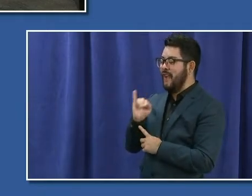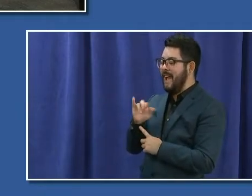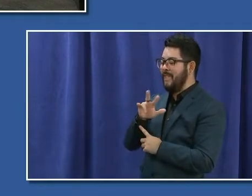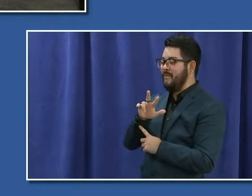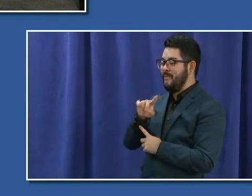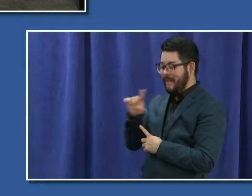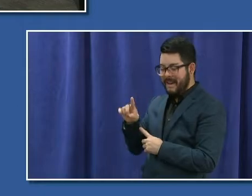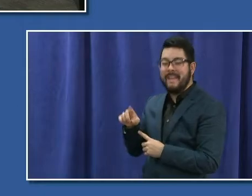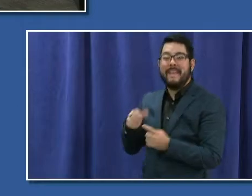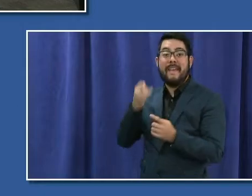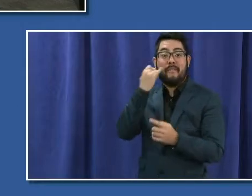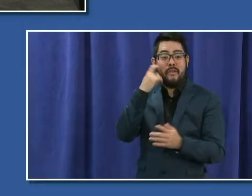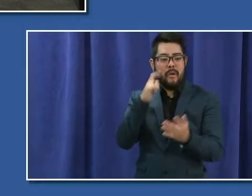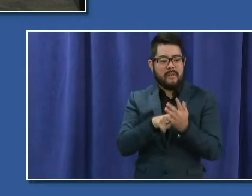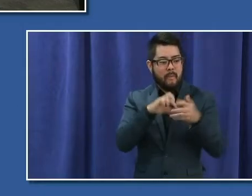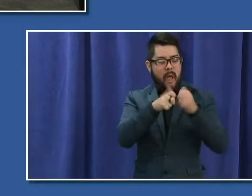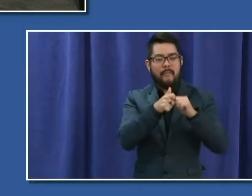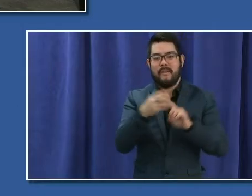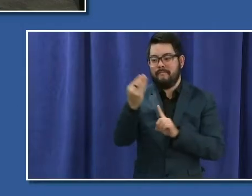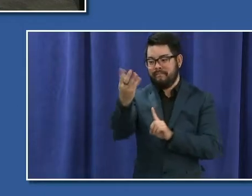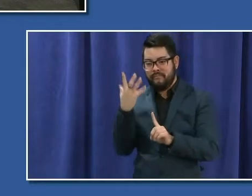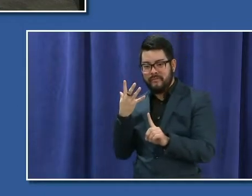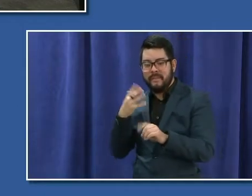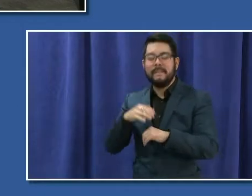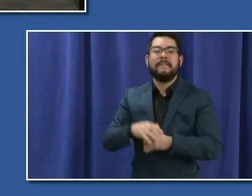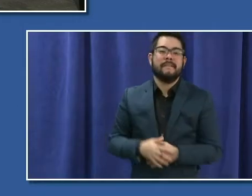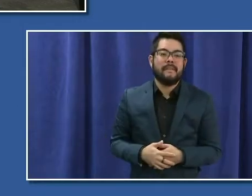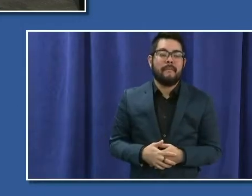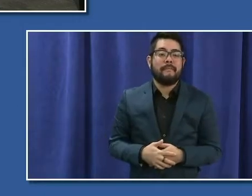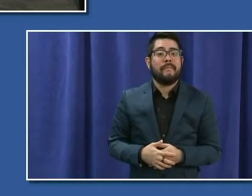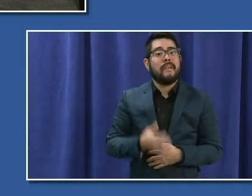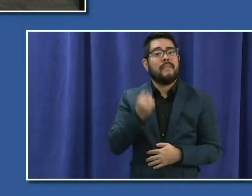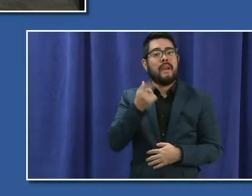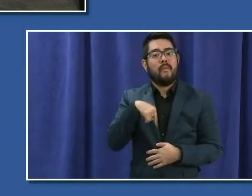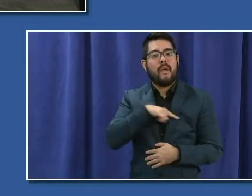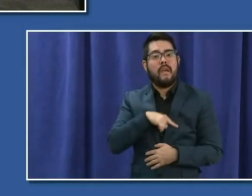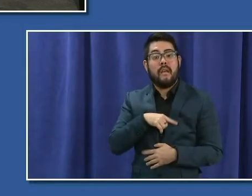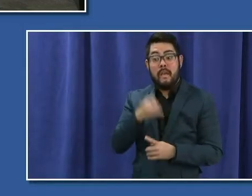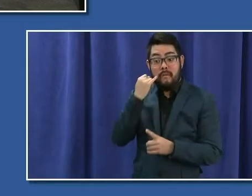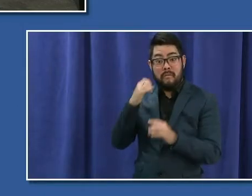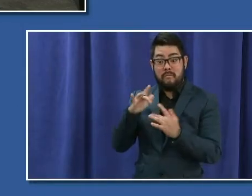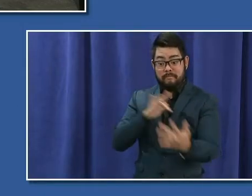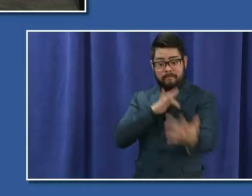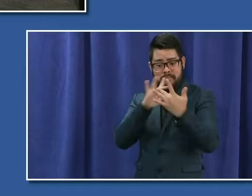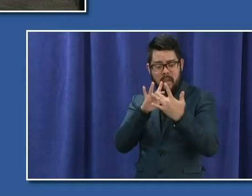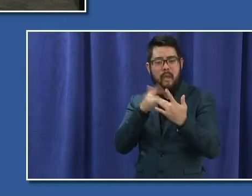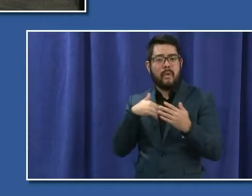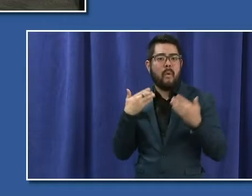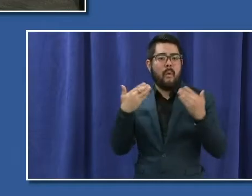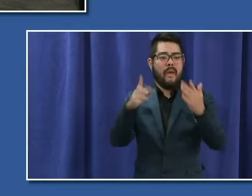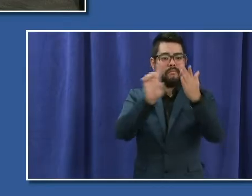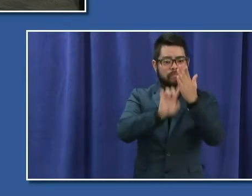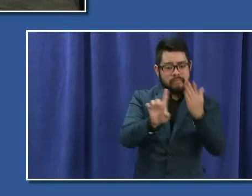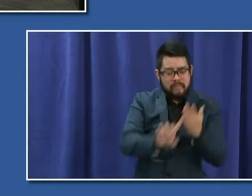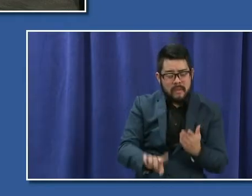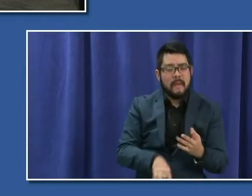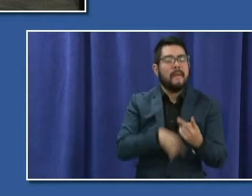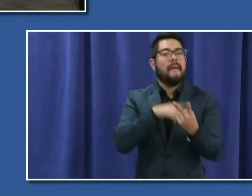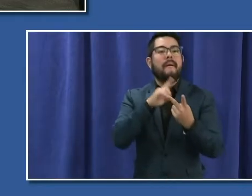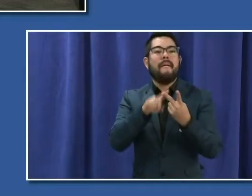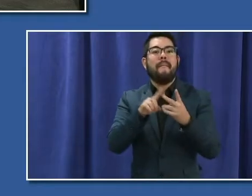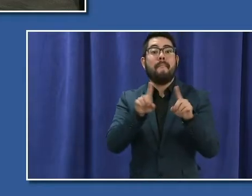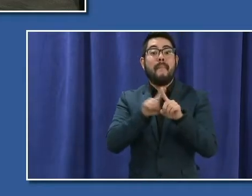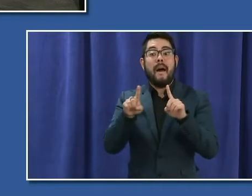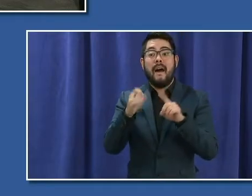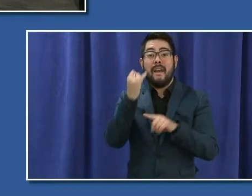neighborhood. Now, I did talk about how we do lots of investigation and we look methodically across the city and do those comparisons, but there's nothing better than